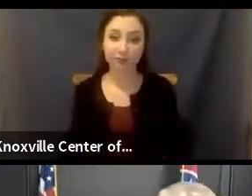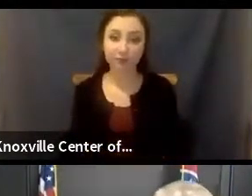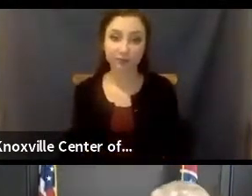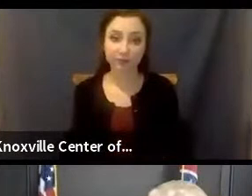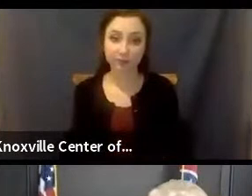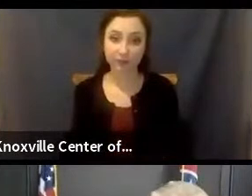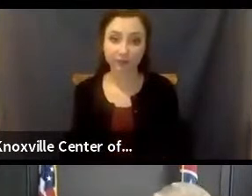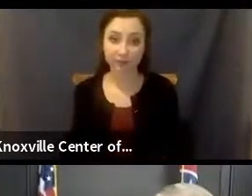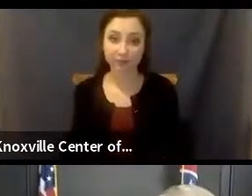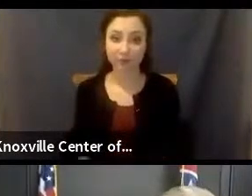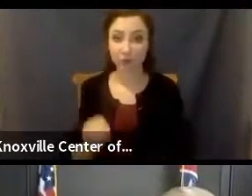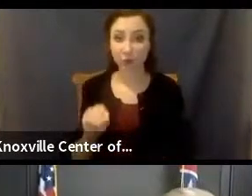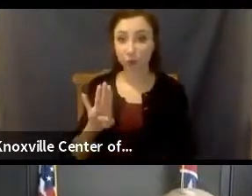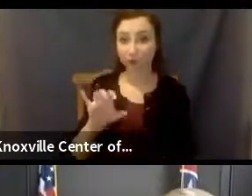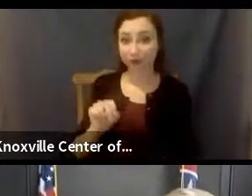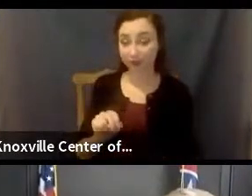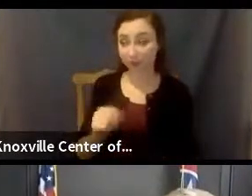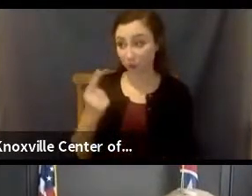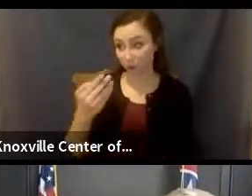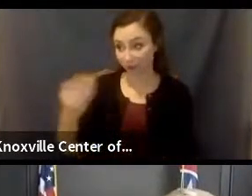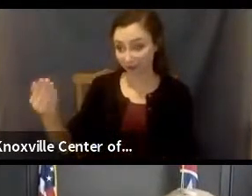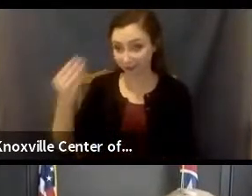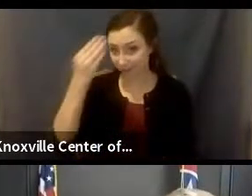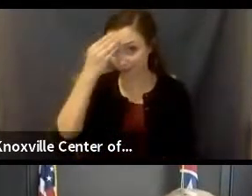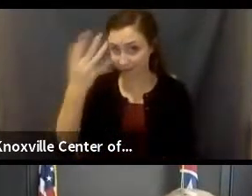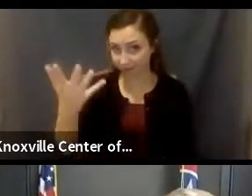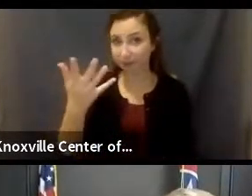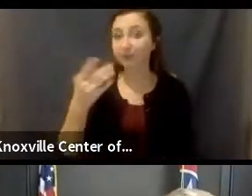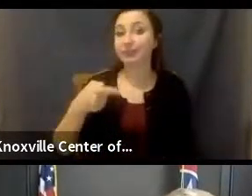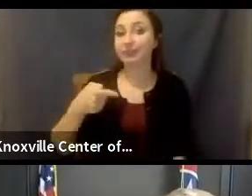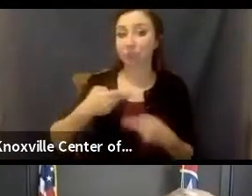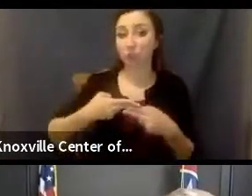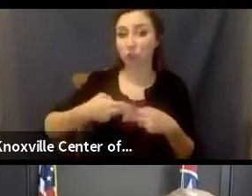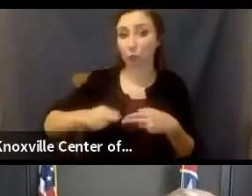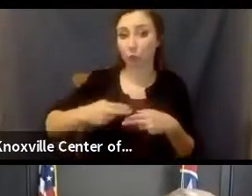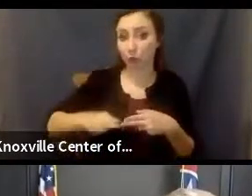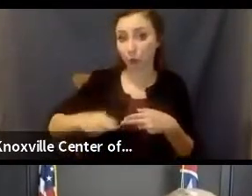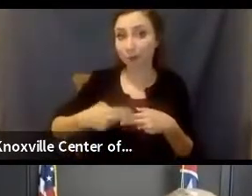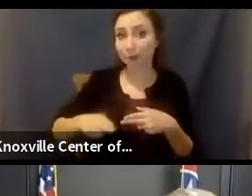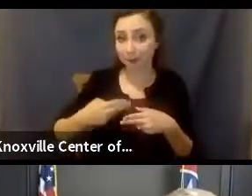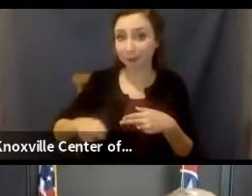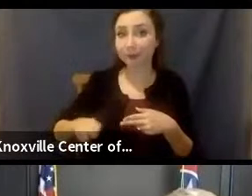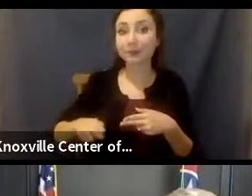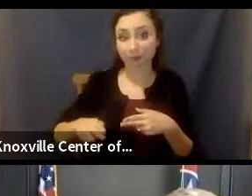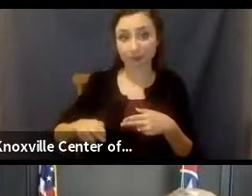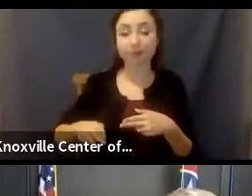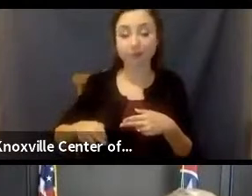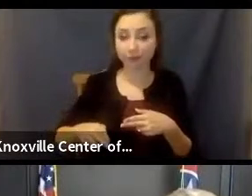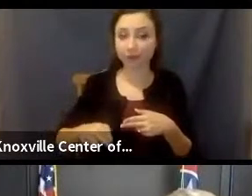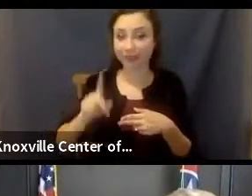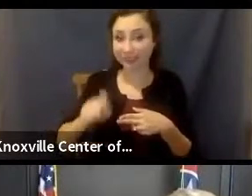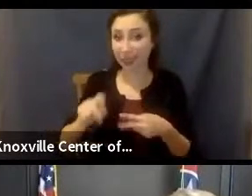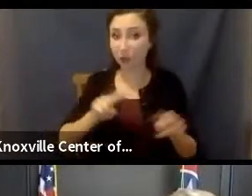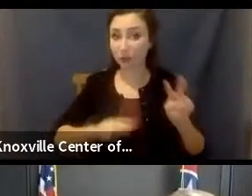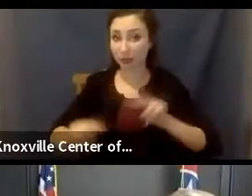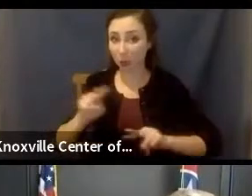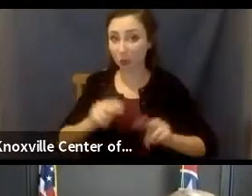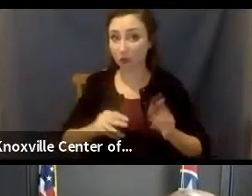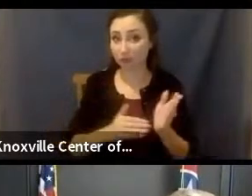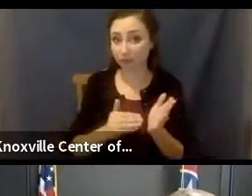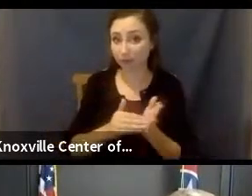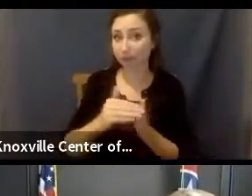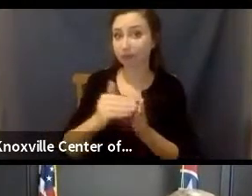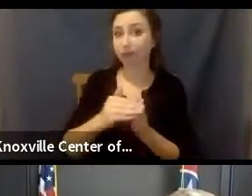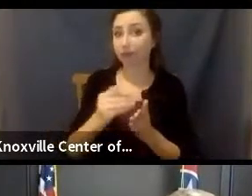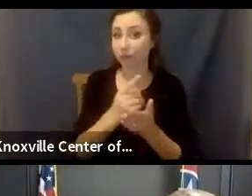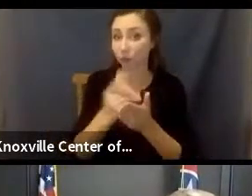Now, one thing to tell people, this is set up as a short term that would need to be looked at on a regular basis.